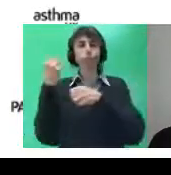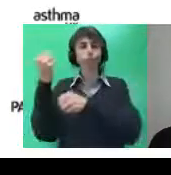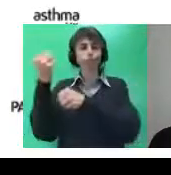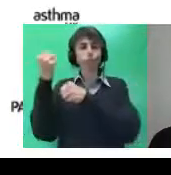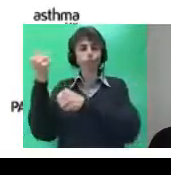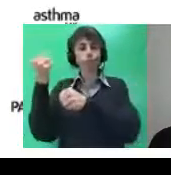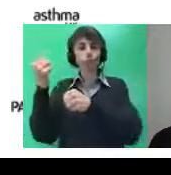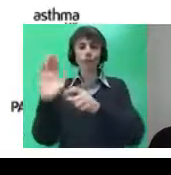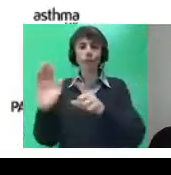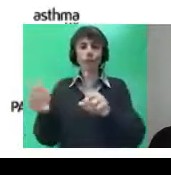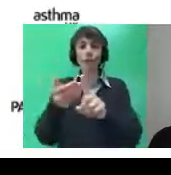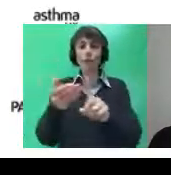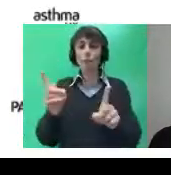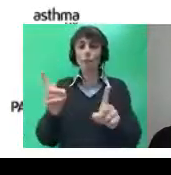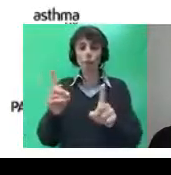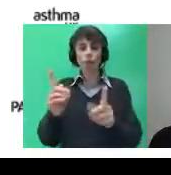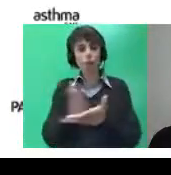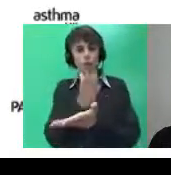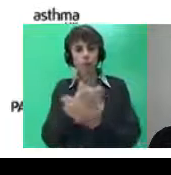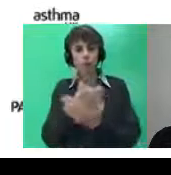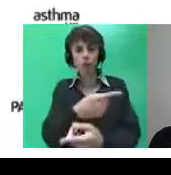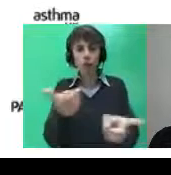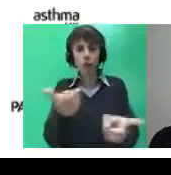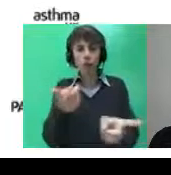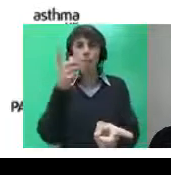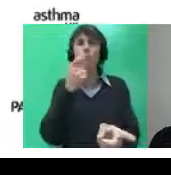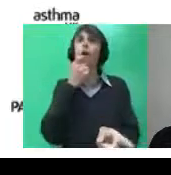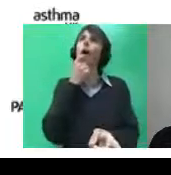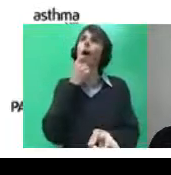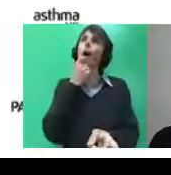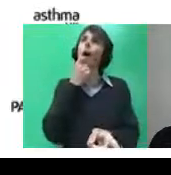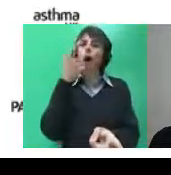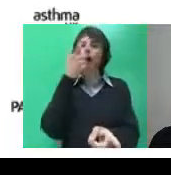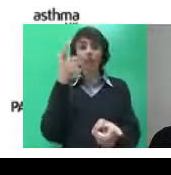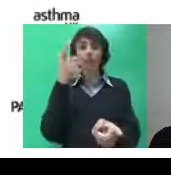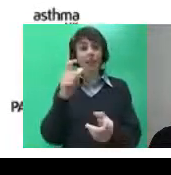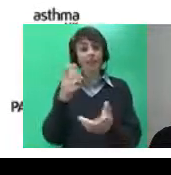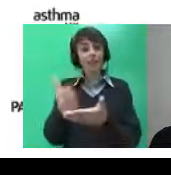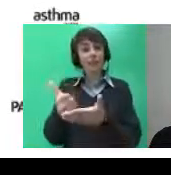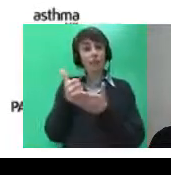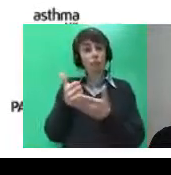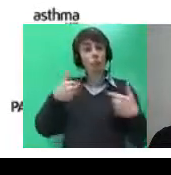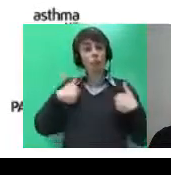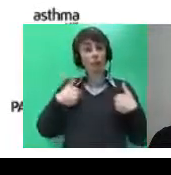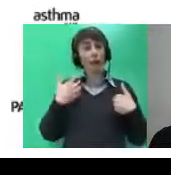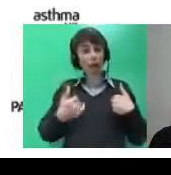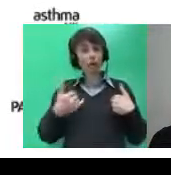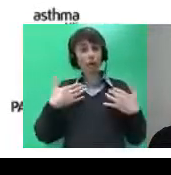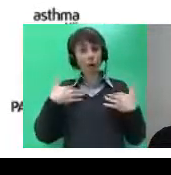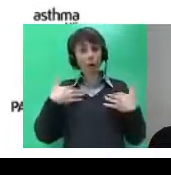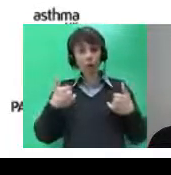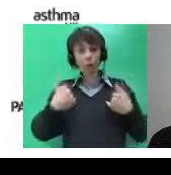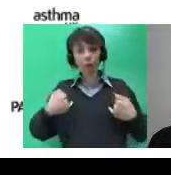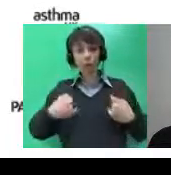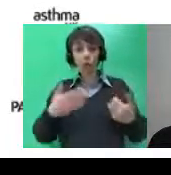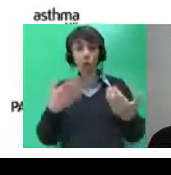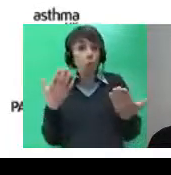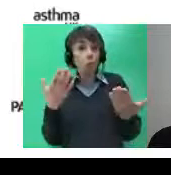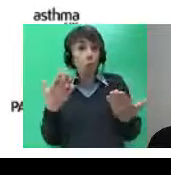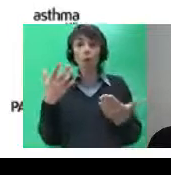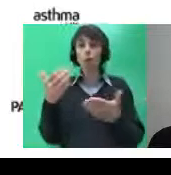physical activity can play a powerful role in supporting people with long-term conditions. For example, the quality of